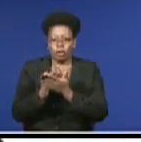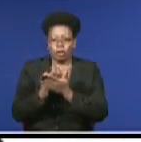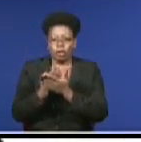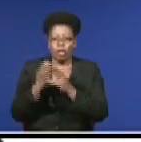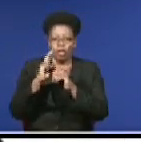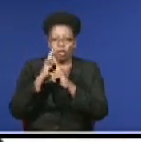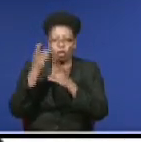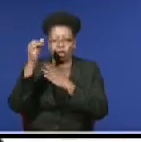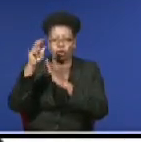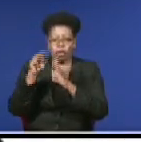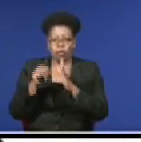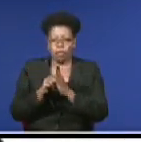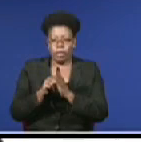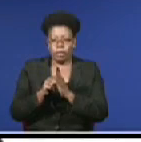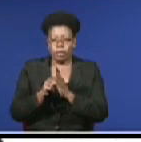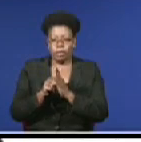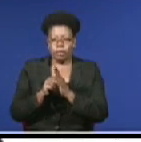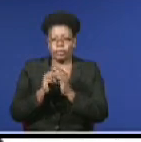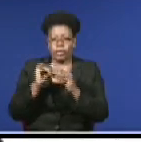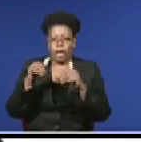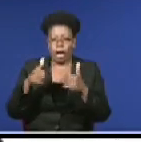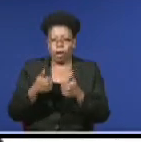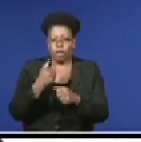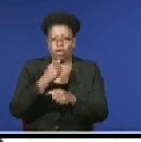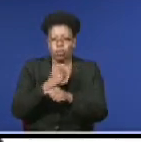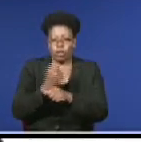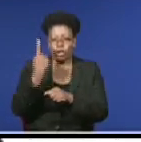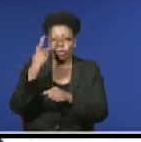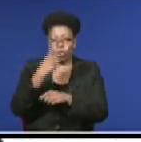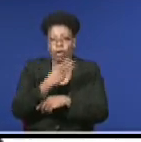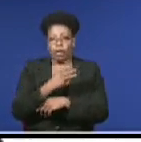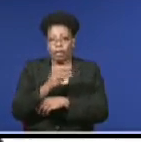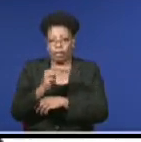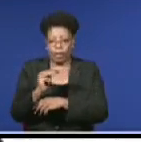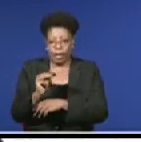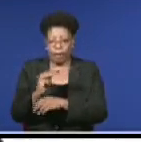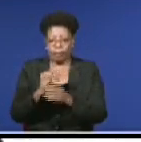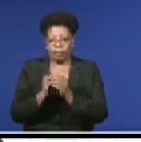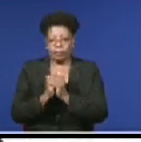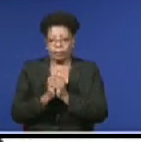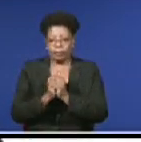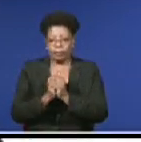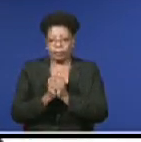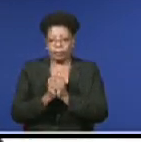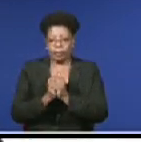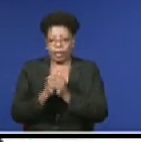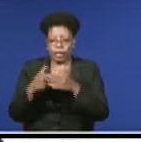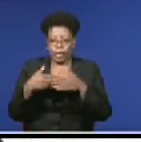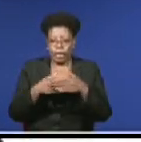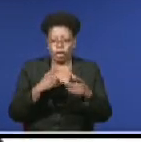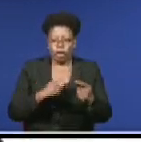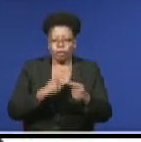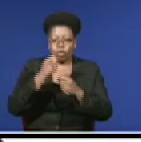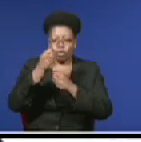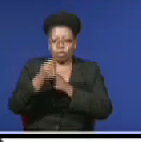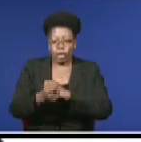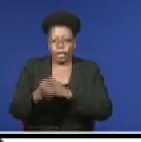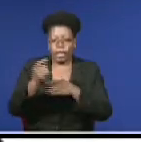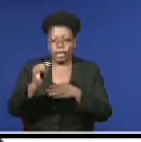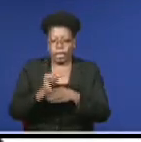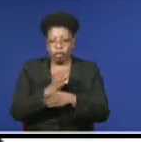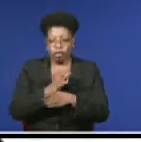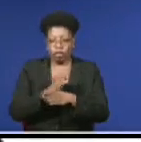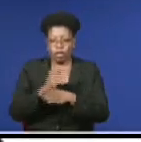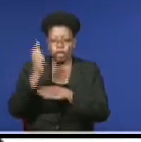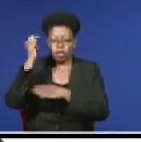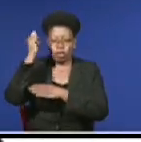Agreement to determine how effectively it has been working for them. Legal advisor and acting director of trade and industry, Kevin Bain,